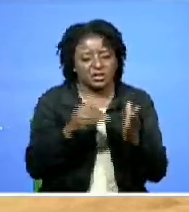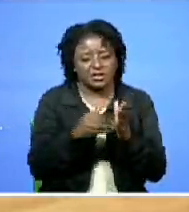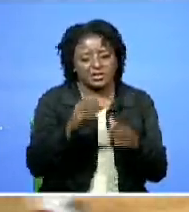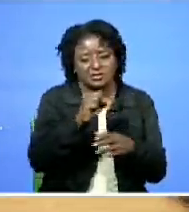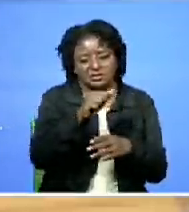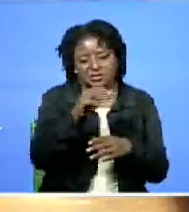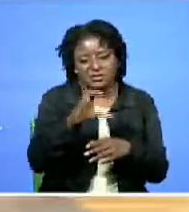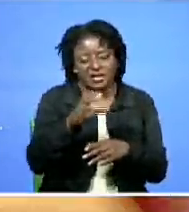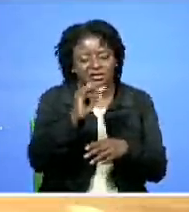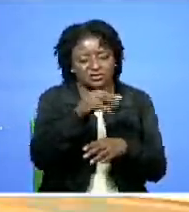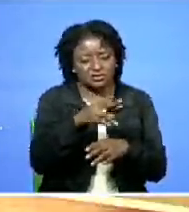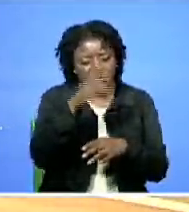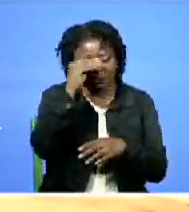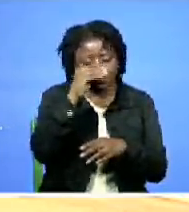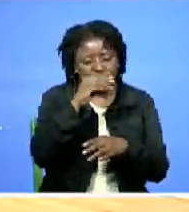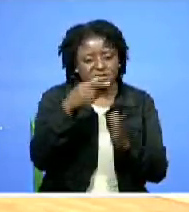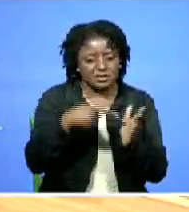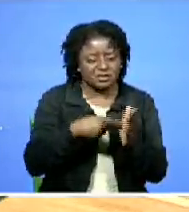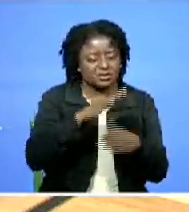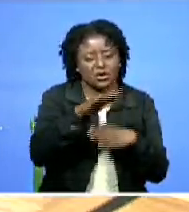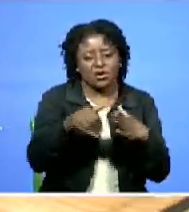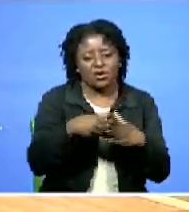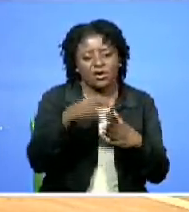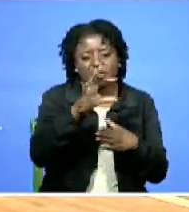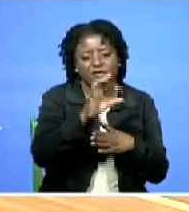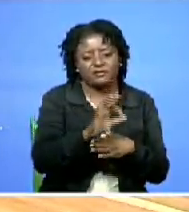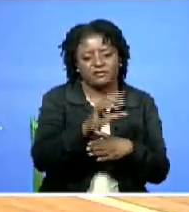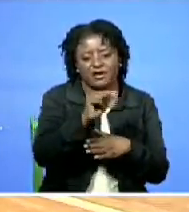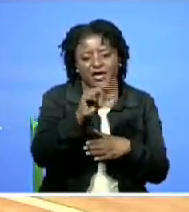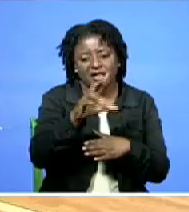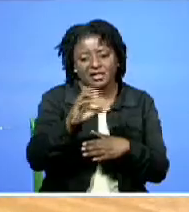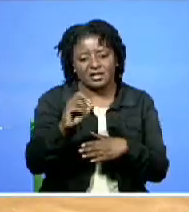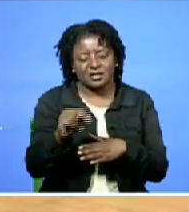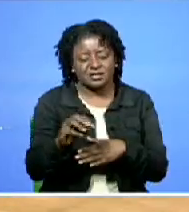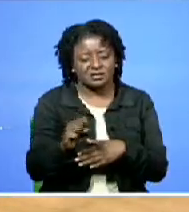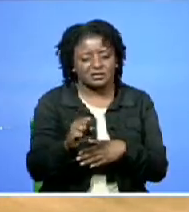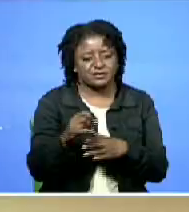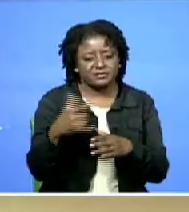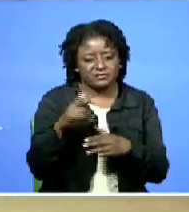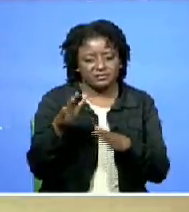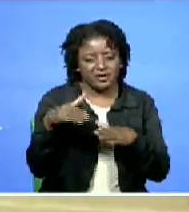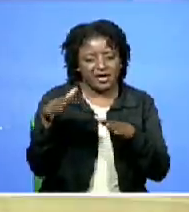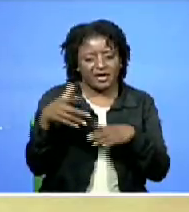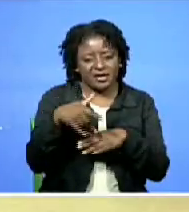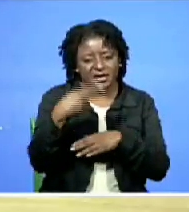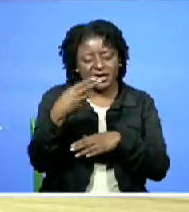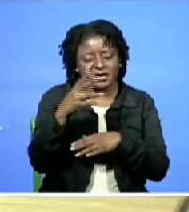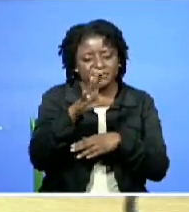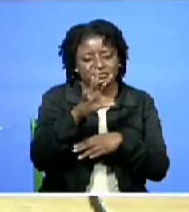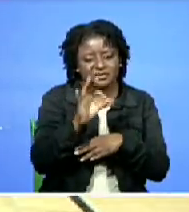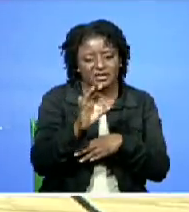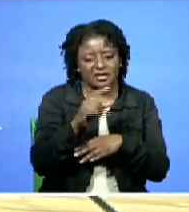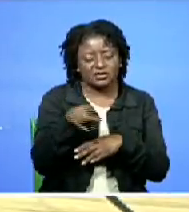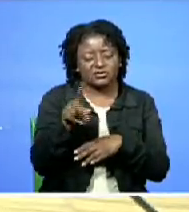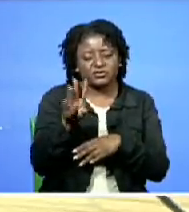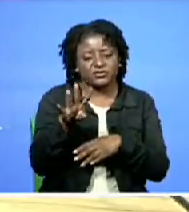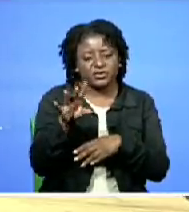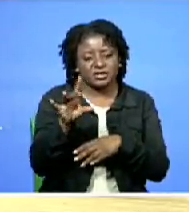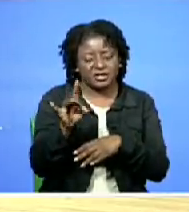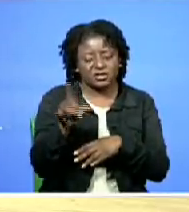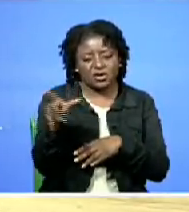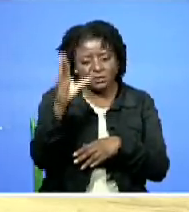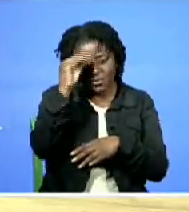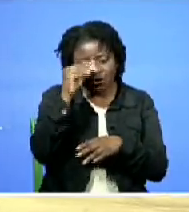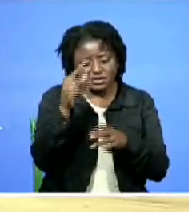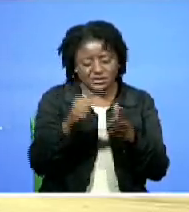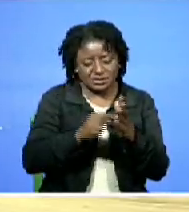this one was all Falcons. They were flying high, 59-48. Honestly, boys started out slow, but boy, they picked it up in a